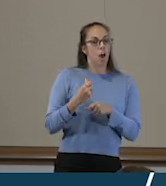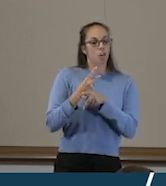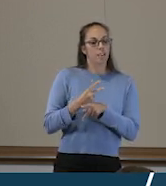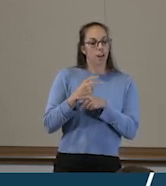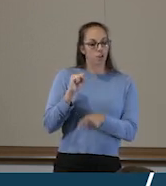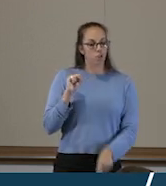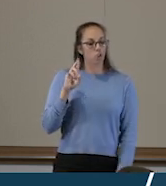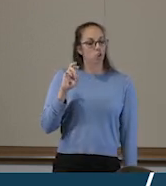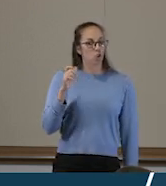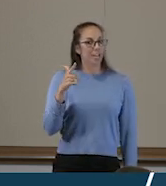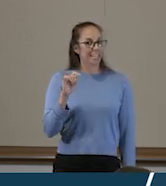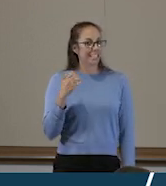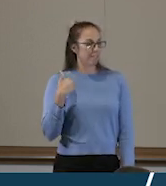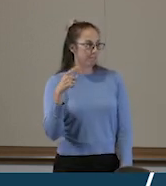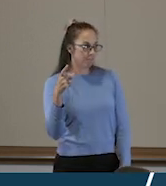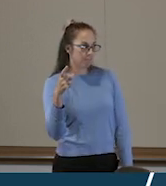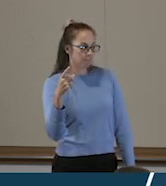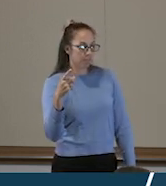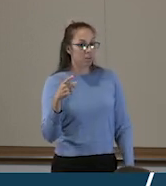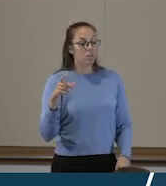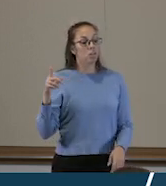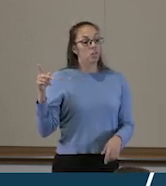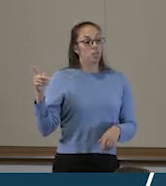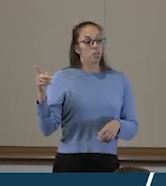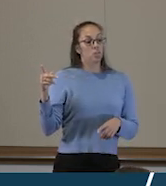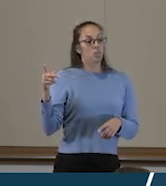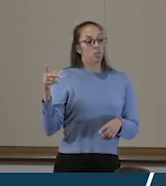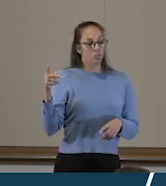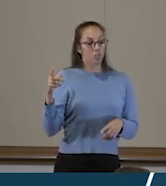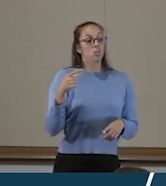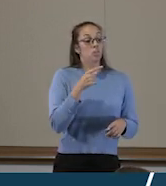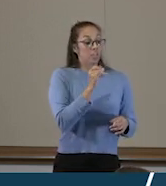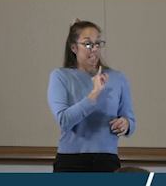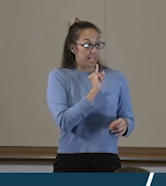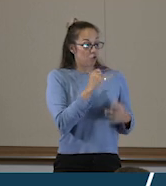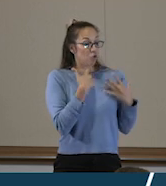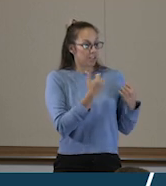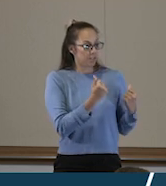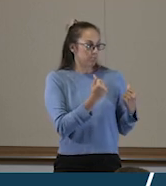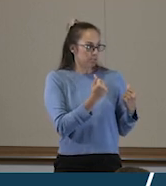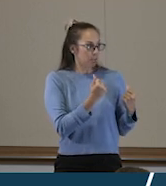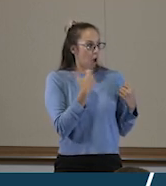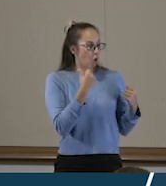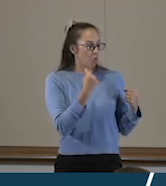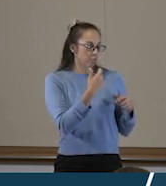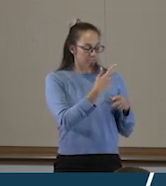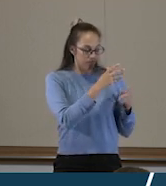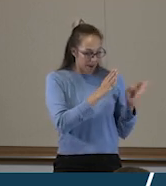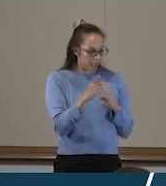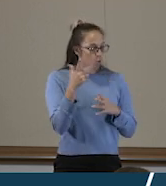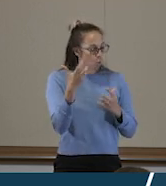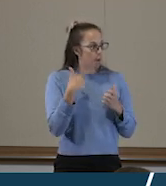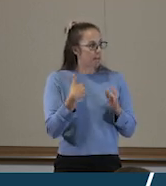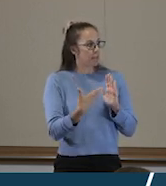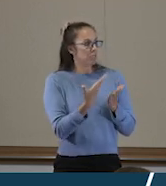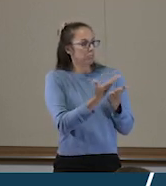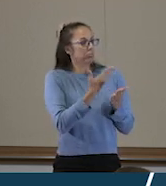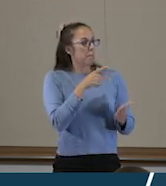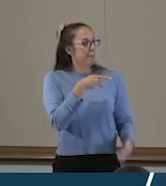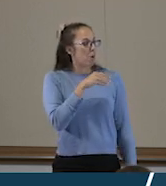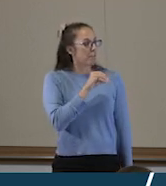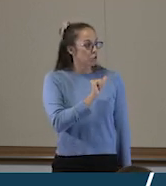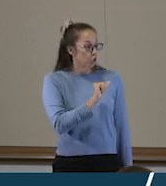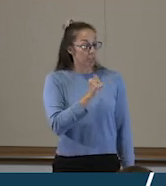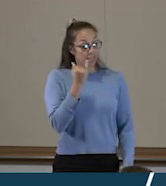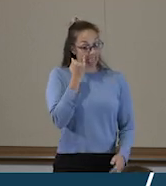wanted, his health plan wanted the power of attorney for me to call to request his change of provider. If I get